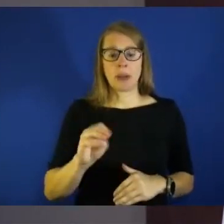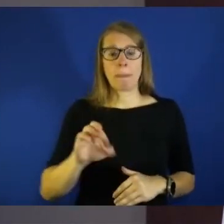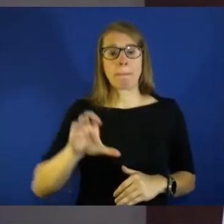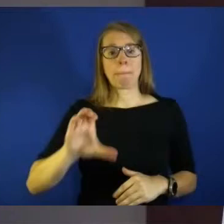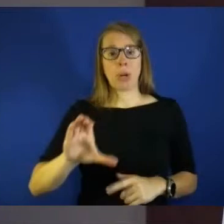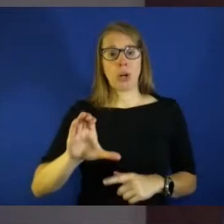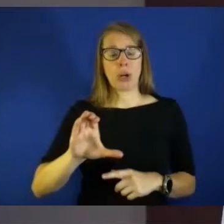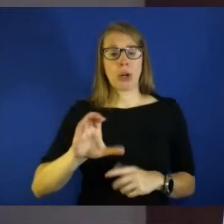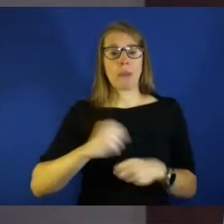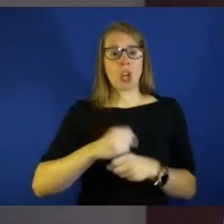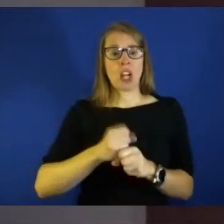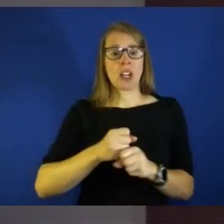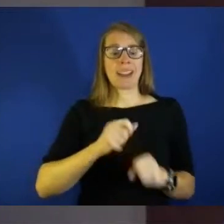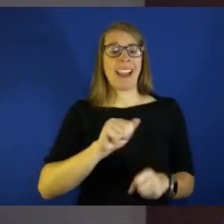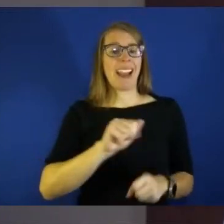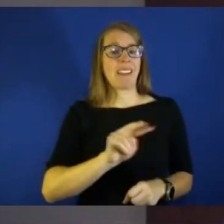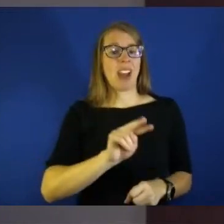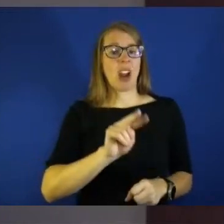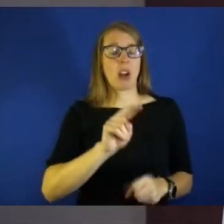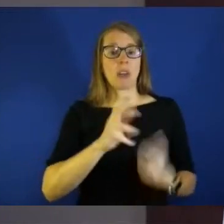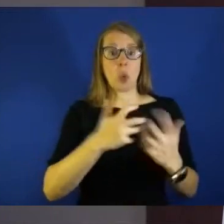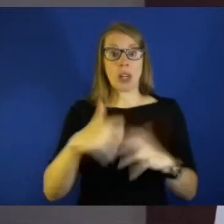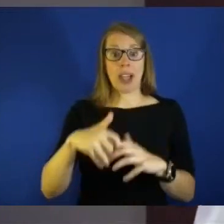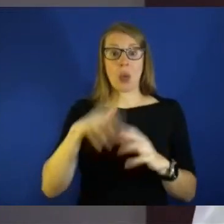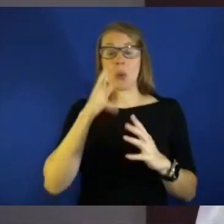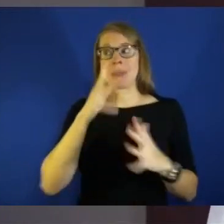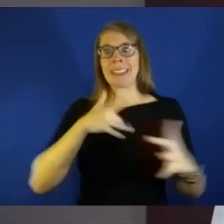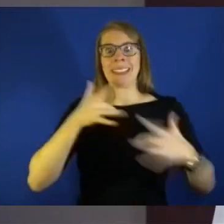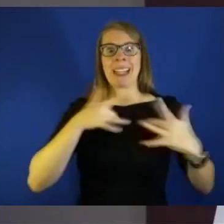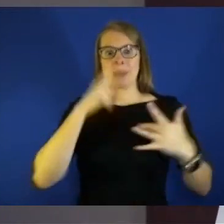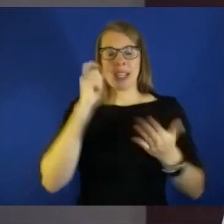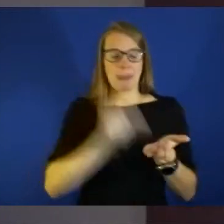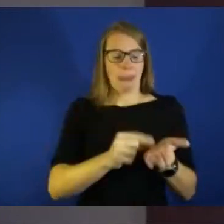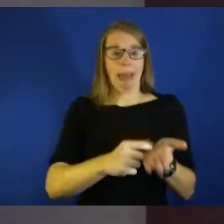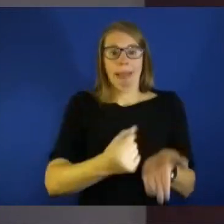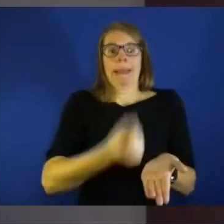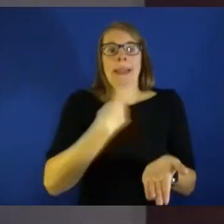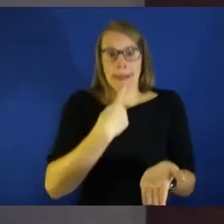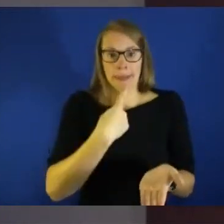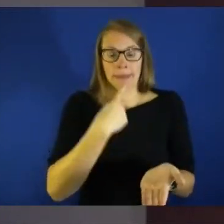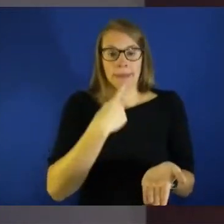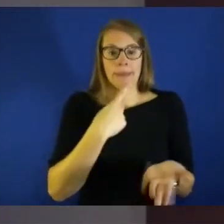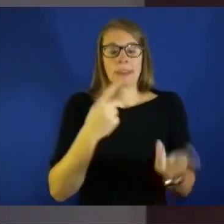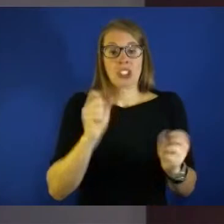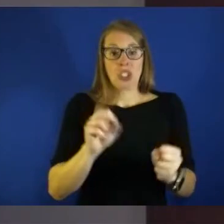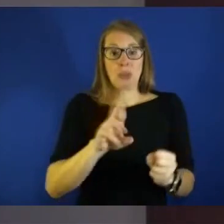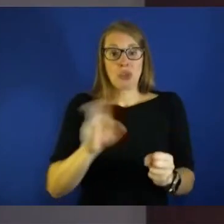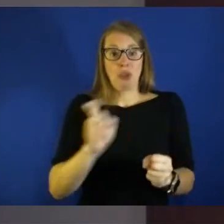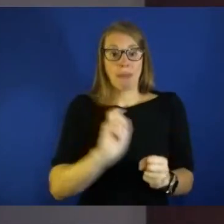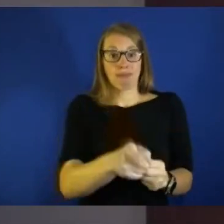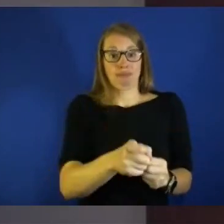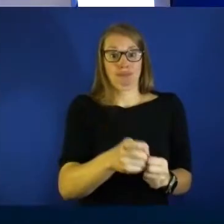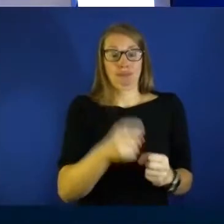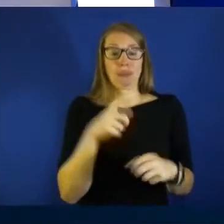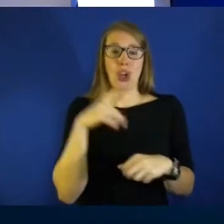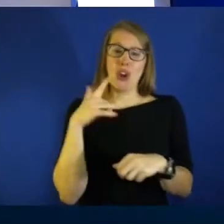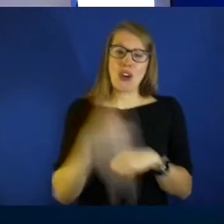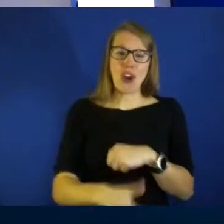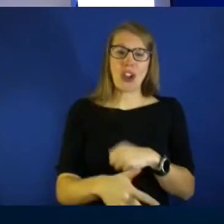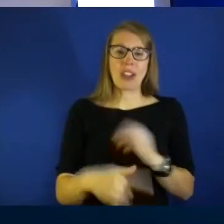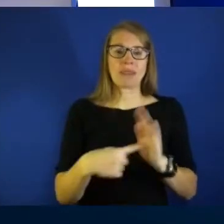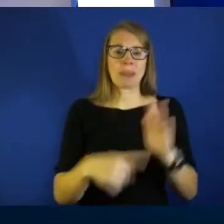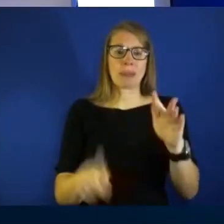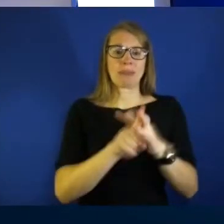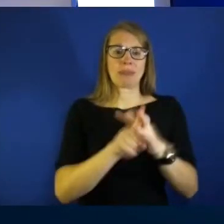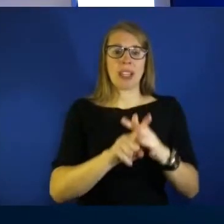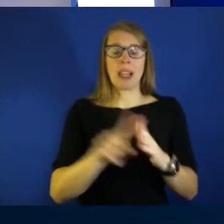antiviral, if it works out, would be exciting because it would be a pill that you could prescribe to somebody early on. Dr. Hawkinson, Lindsay wants to